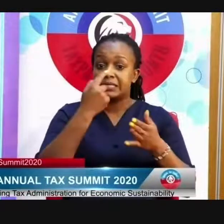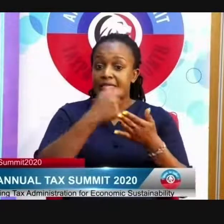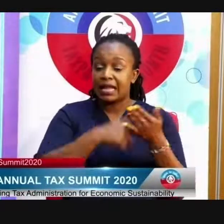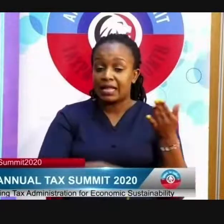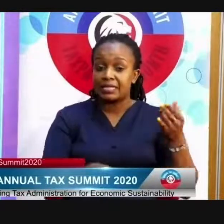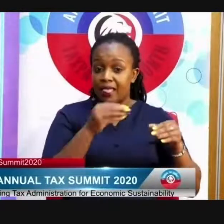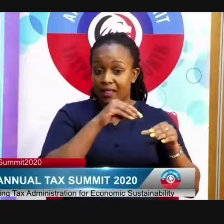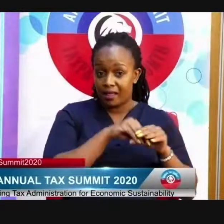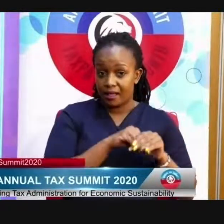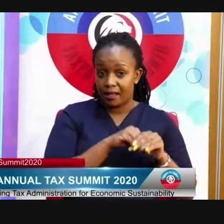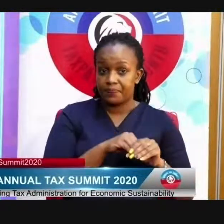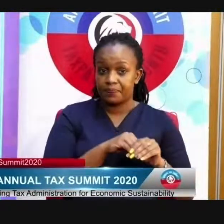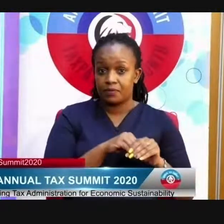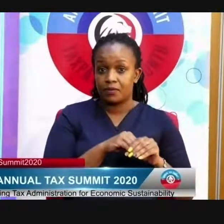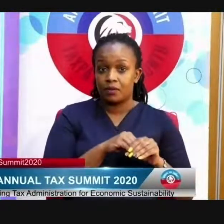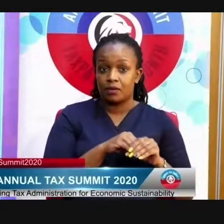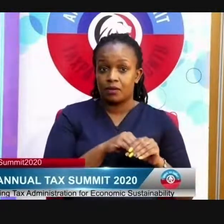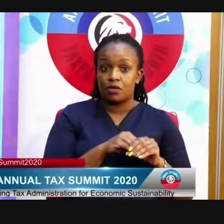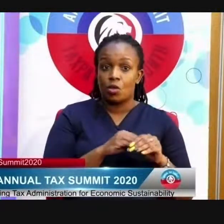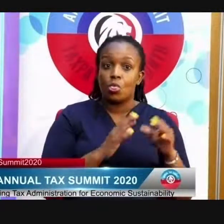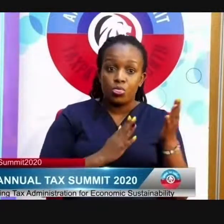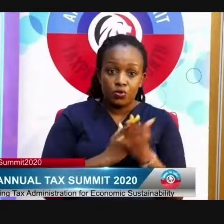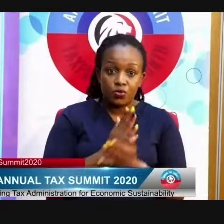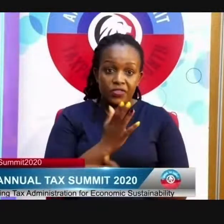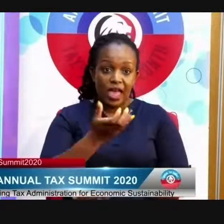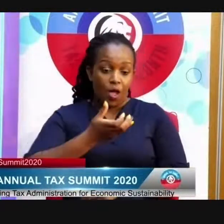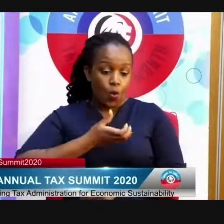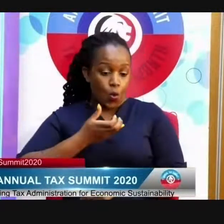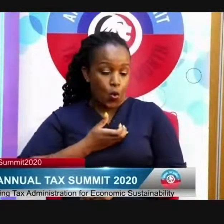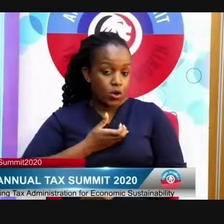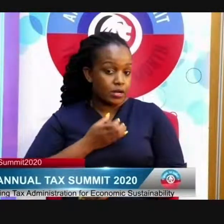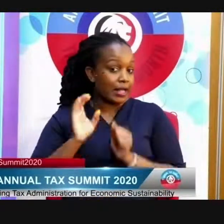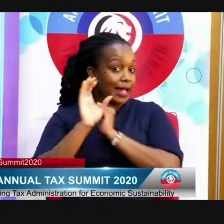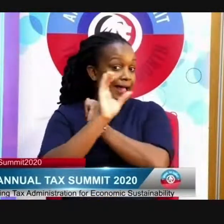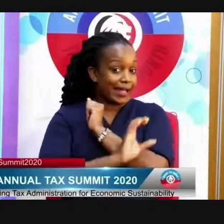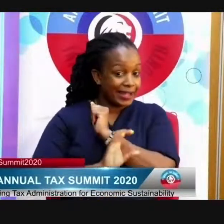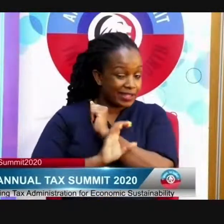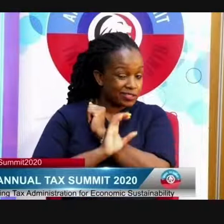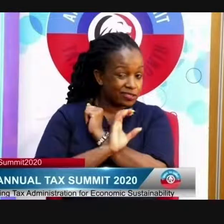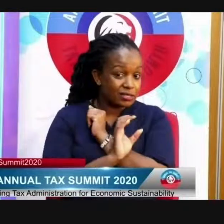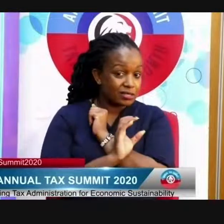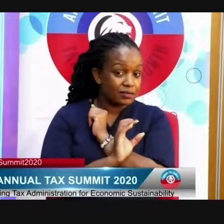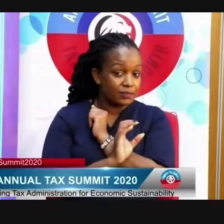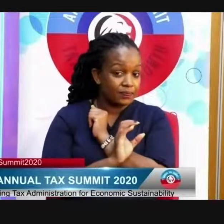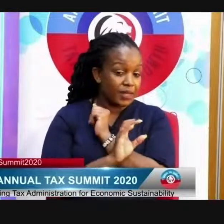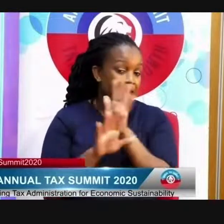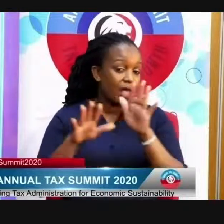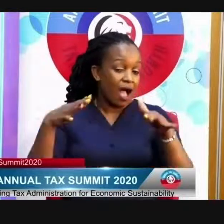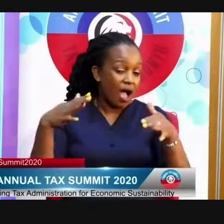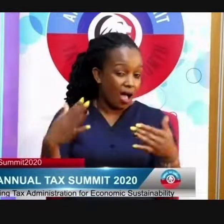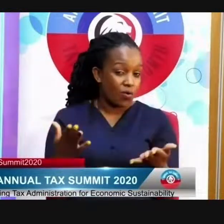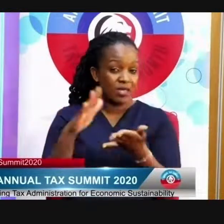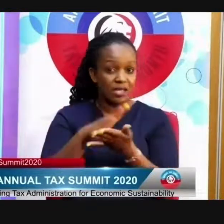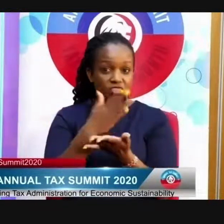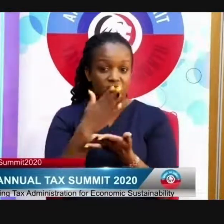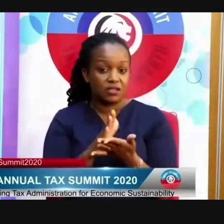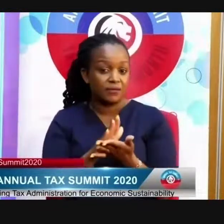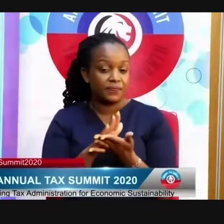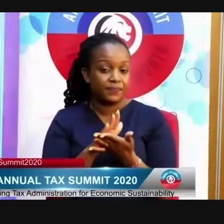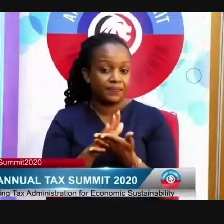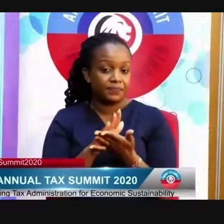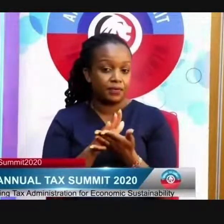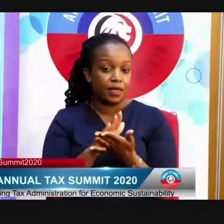country experiences, their own outlook, and how we can share both at a tax